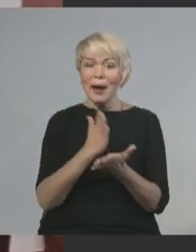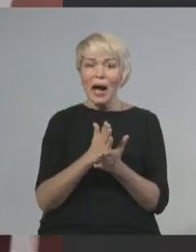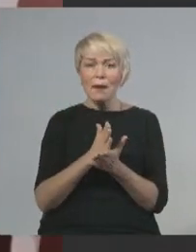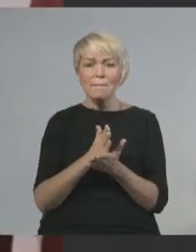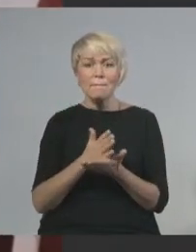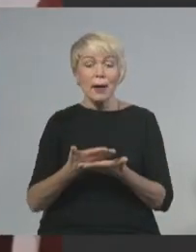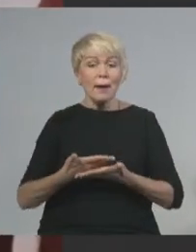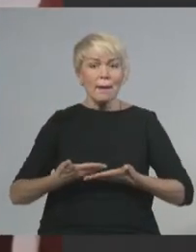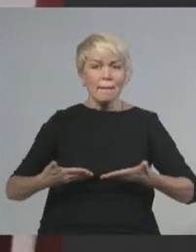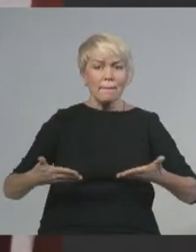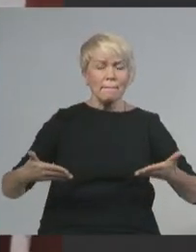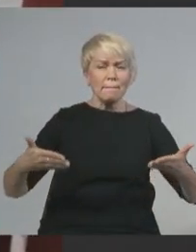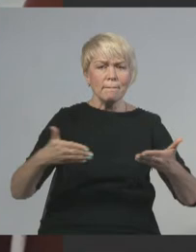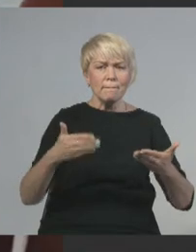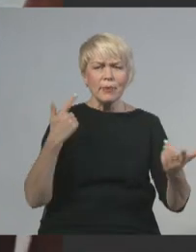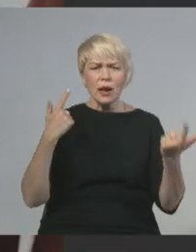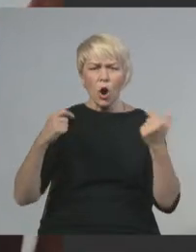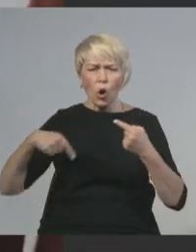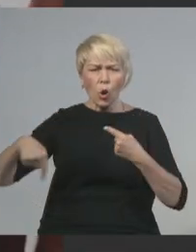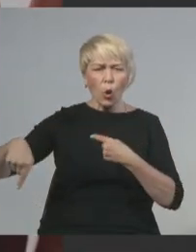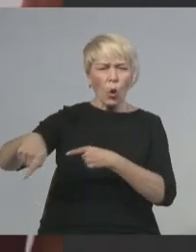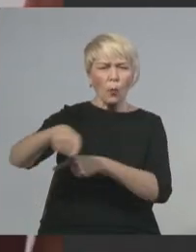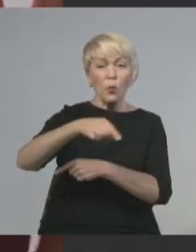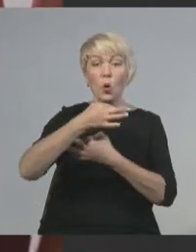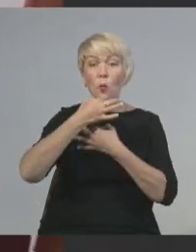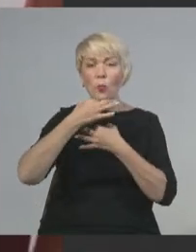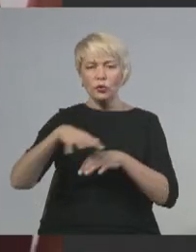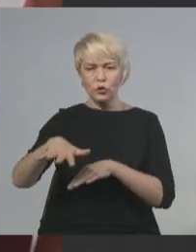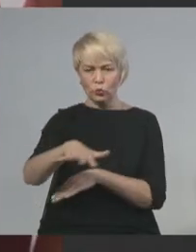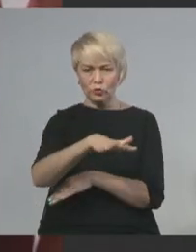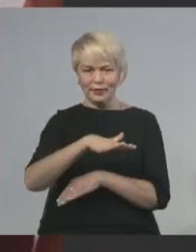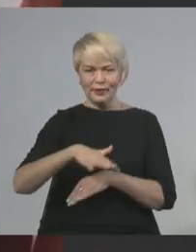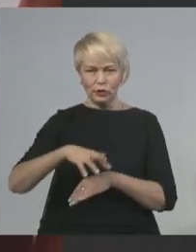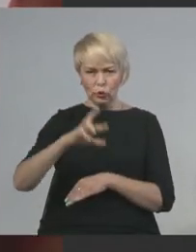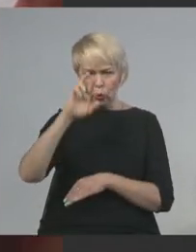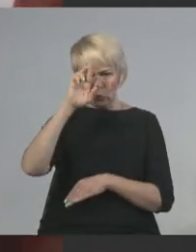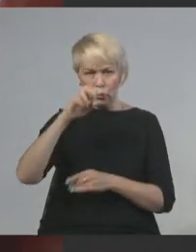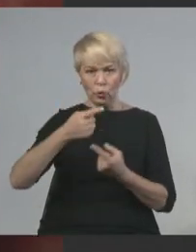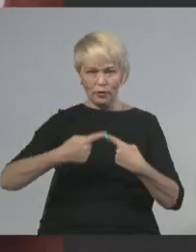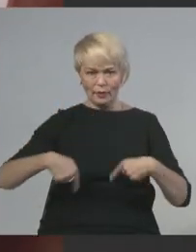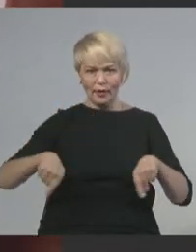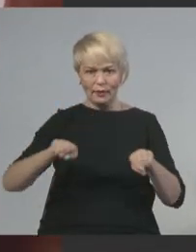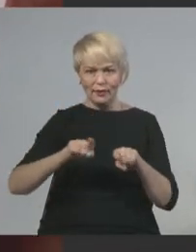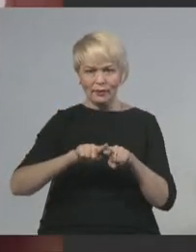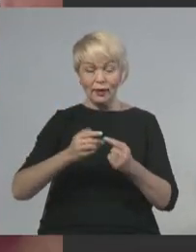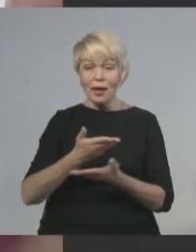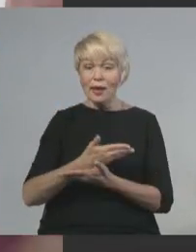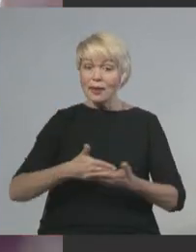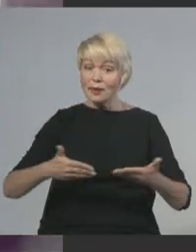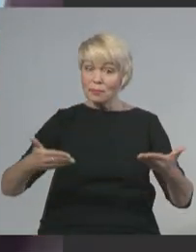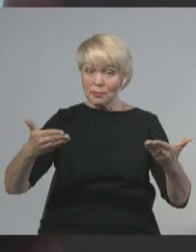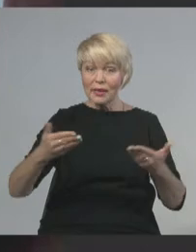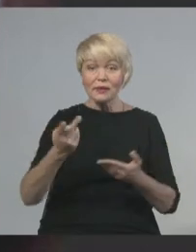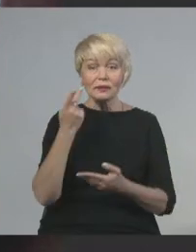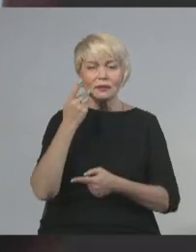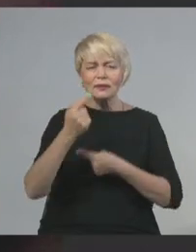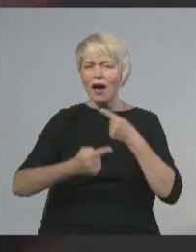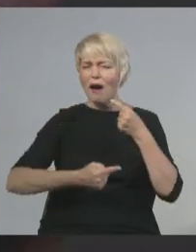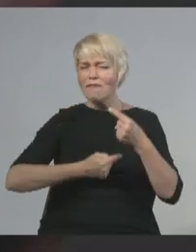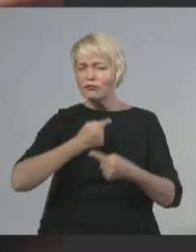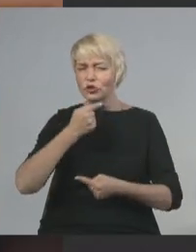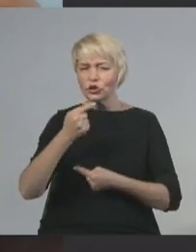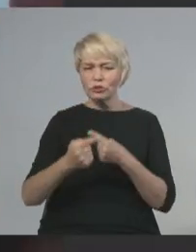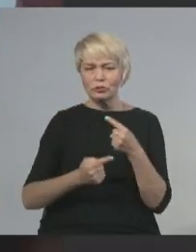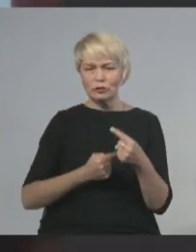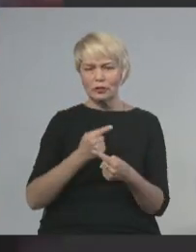down ever this city that makes that he will always be assured to keep and keep